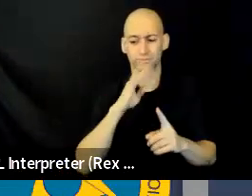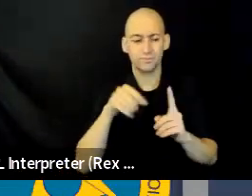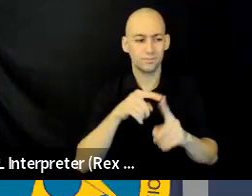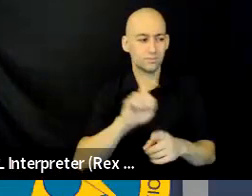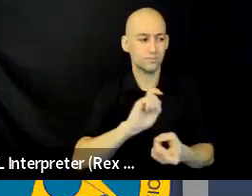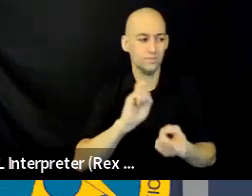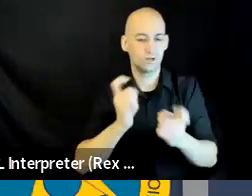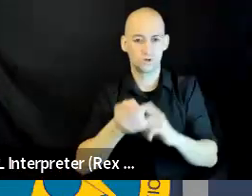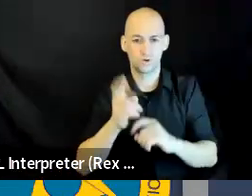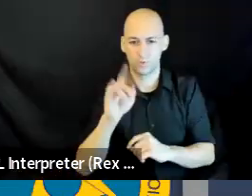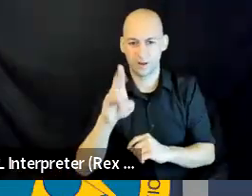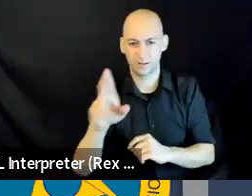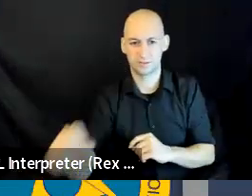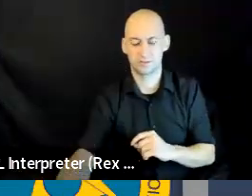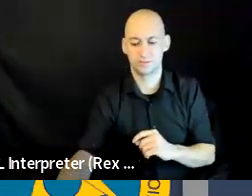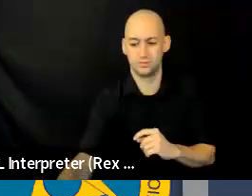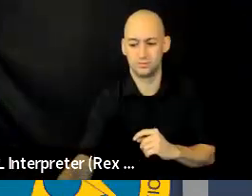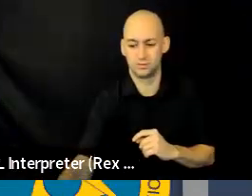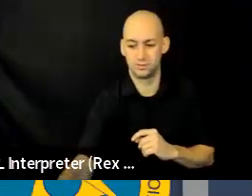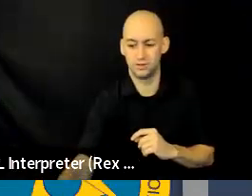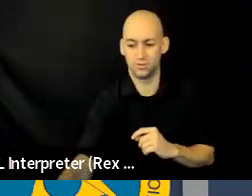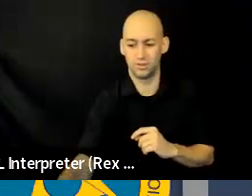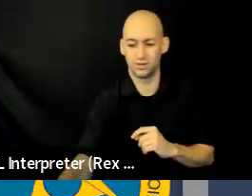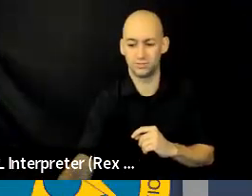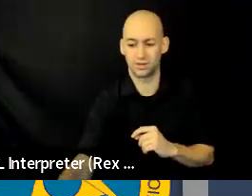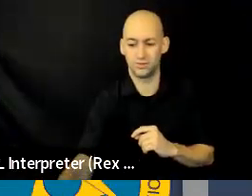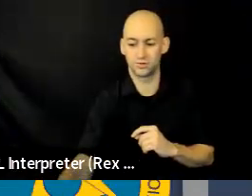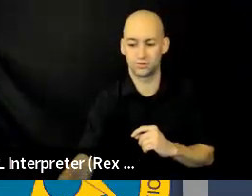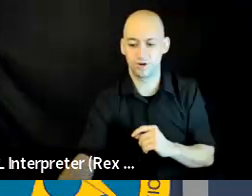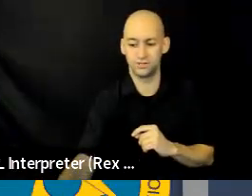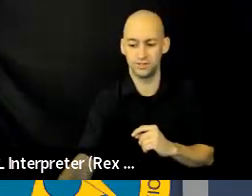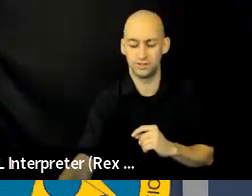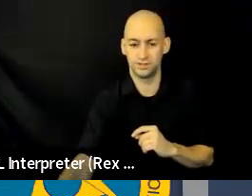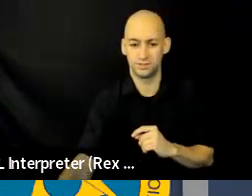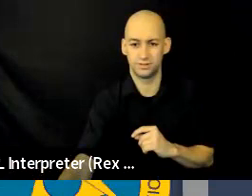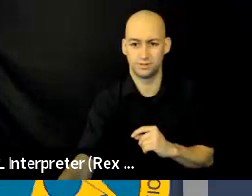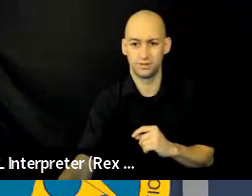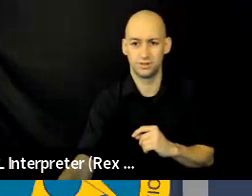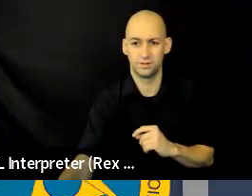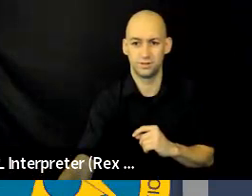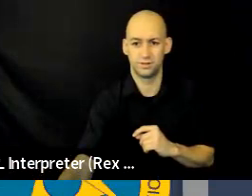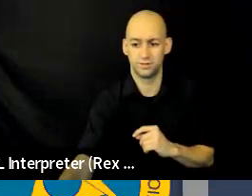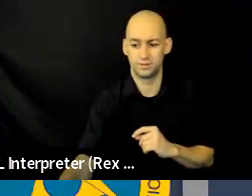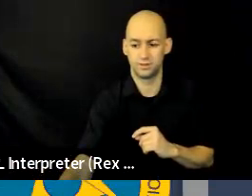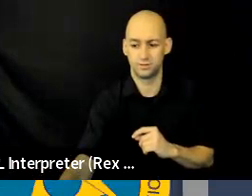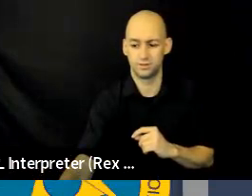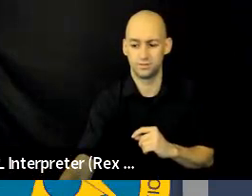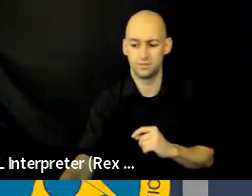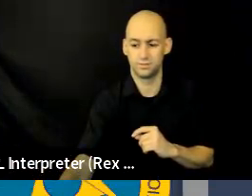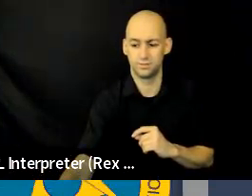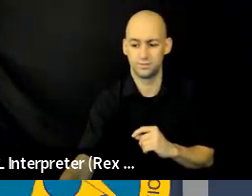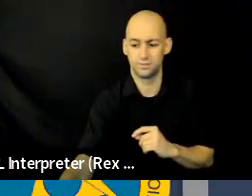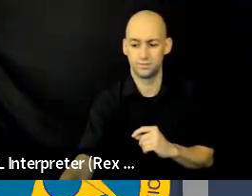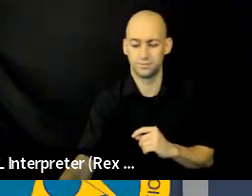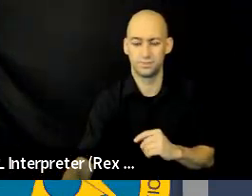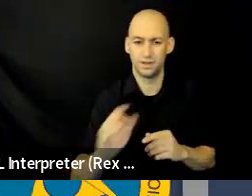radius that you all use, that is an engineer-defined turning radius that ensures that the safety of the truck drivers is paramount when